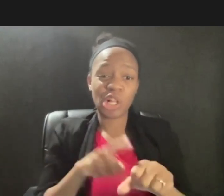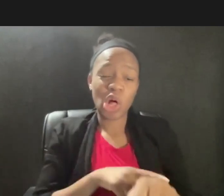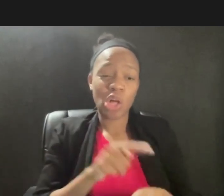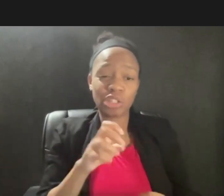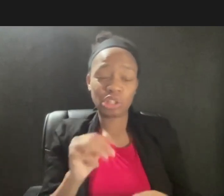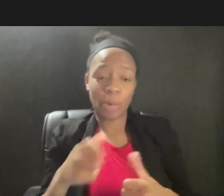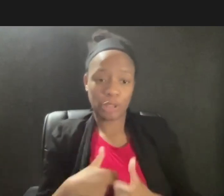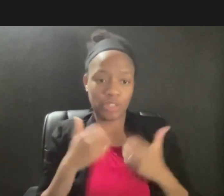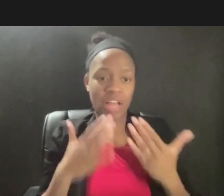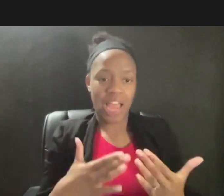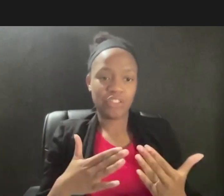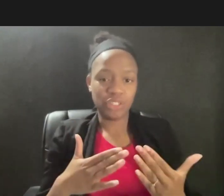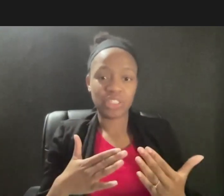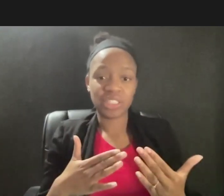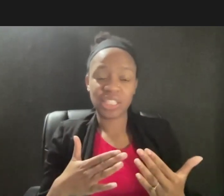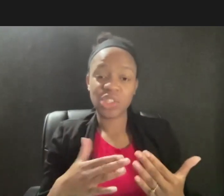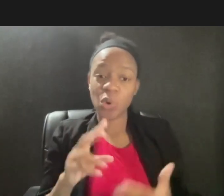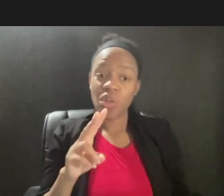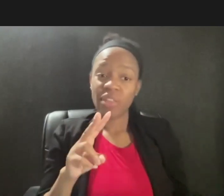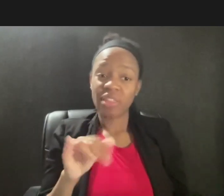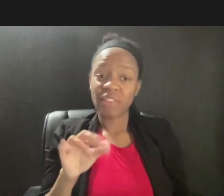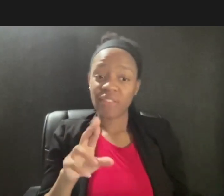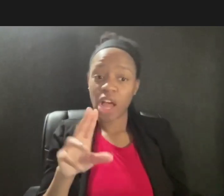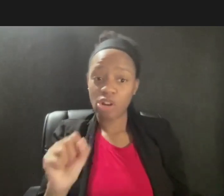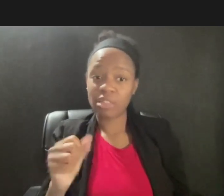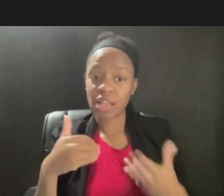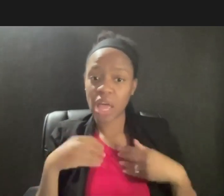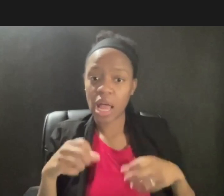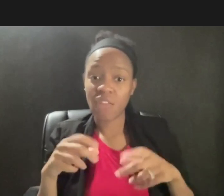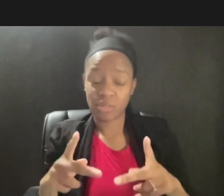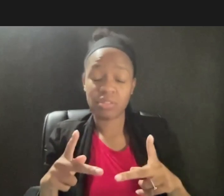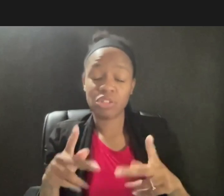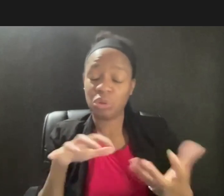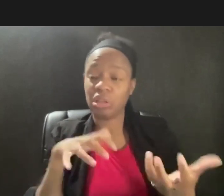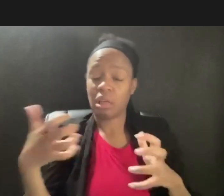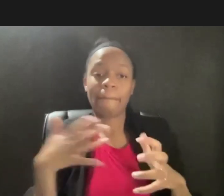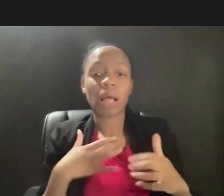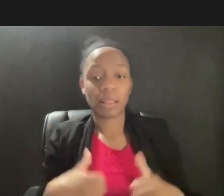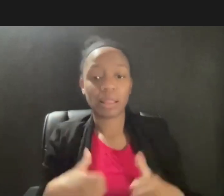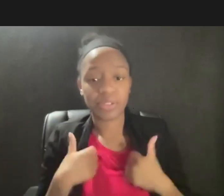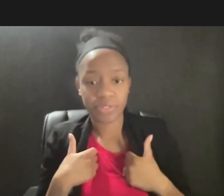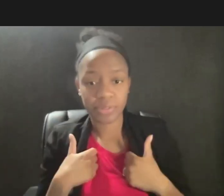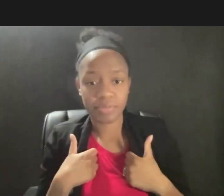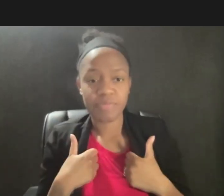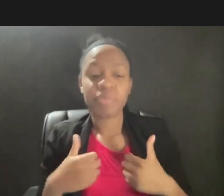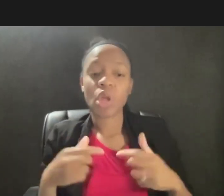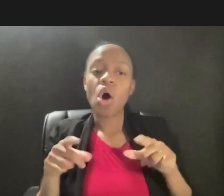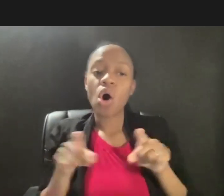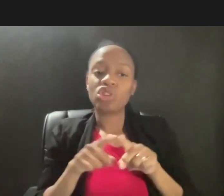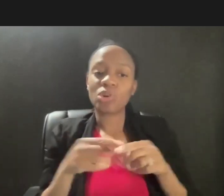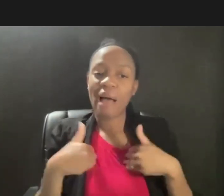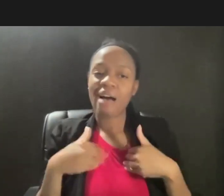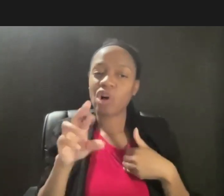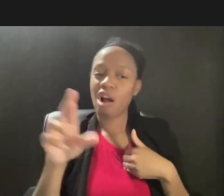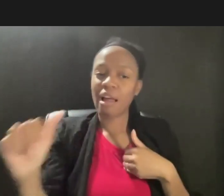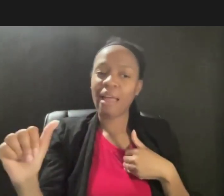survivors. So the virus has had an opportunity to wreak some havoc in my life. You know, I have rheumatoid arthritis, have a